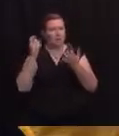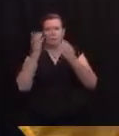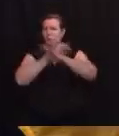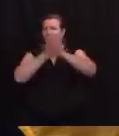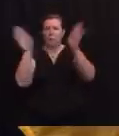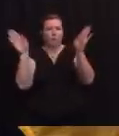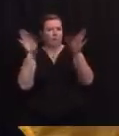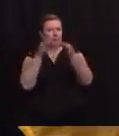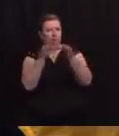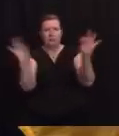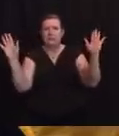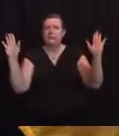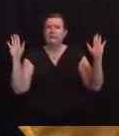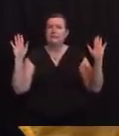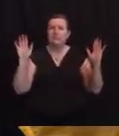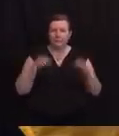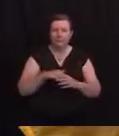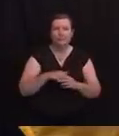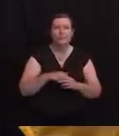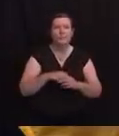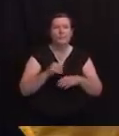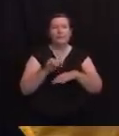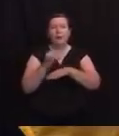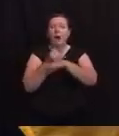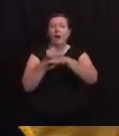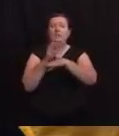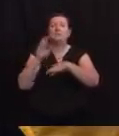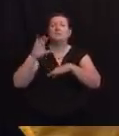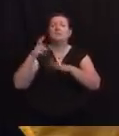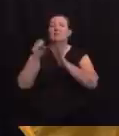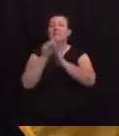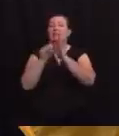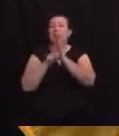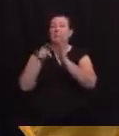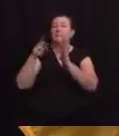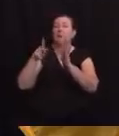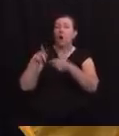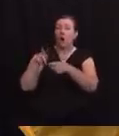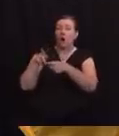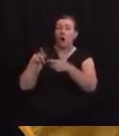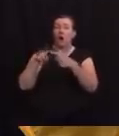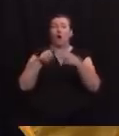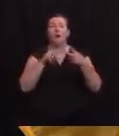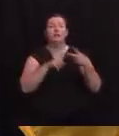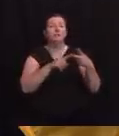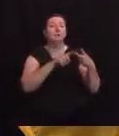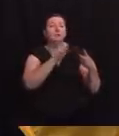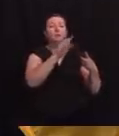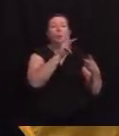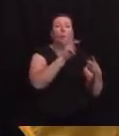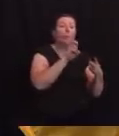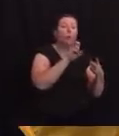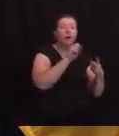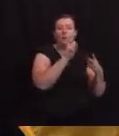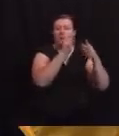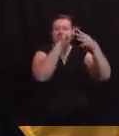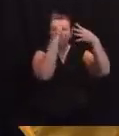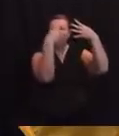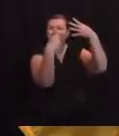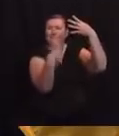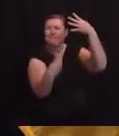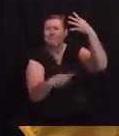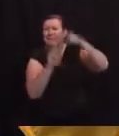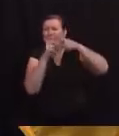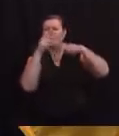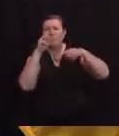State Park on the shore to Stokes and Brendan Burns State Forests and many more in between. And each provides a